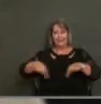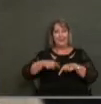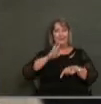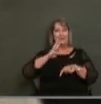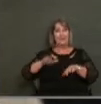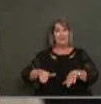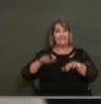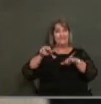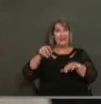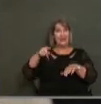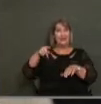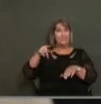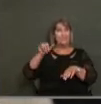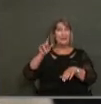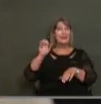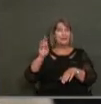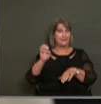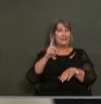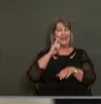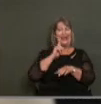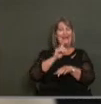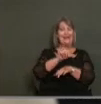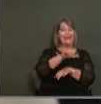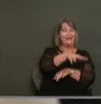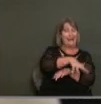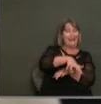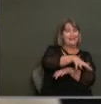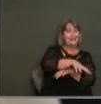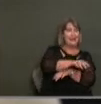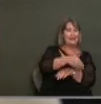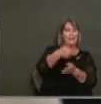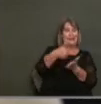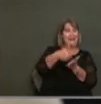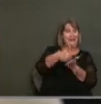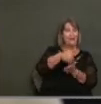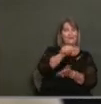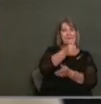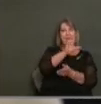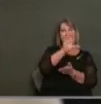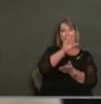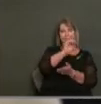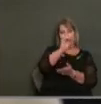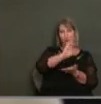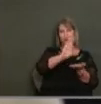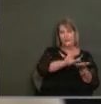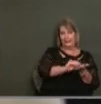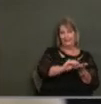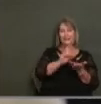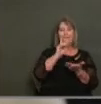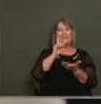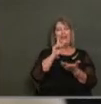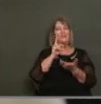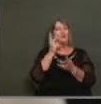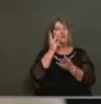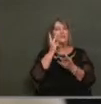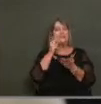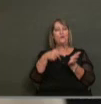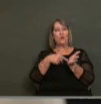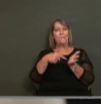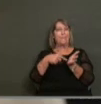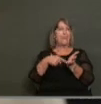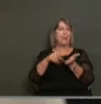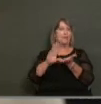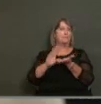outside the floodplain. So starting October the 1st, as your policies renew, it'll be renewed in there automatically, so you'll start seeing that in your bills.